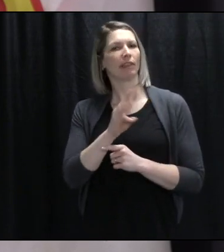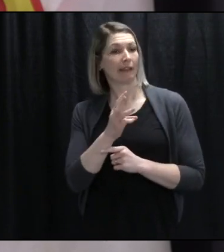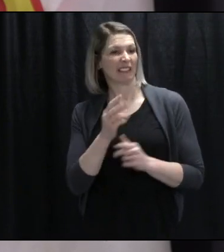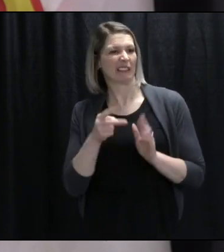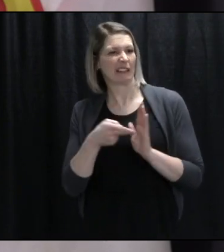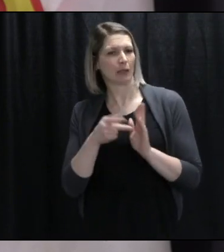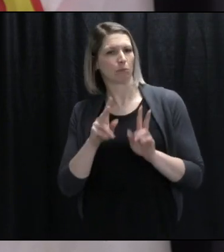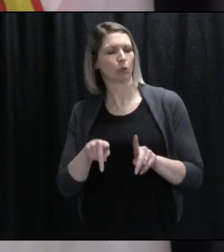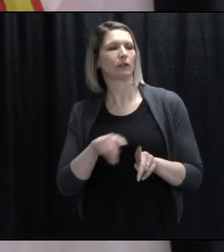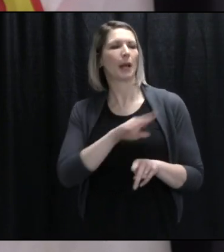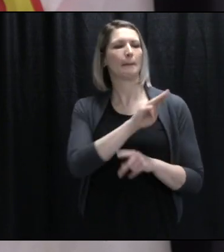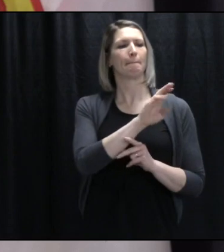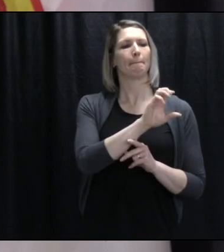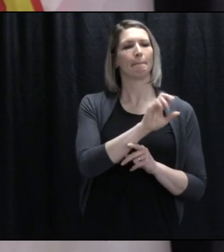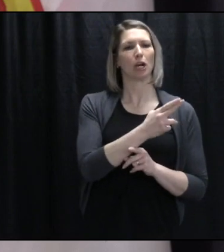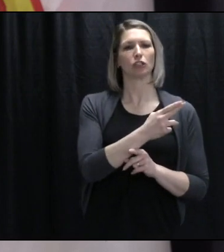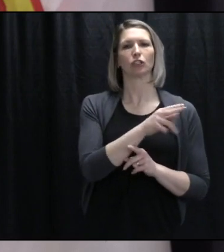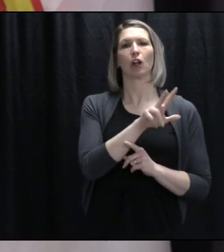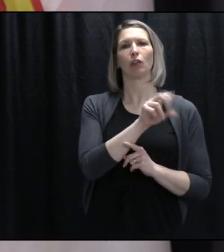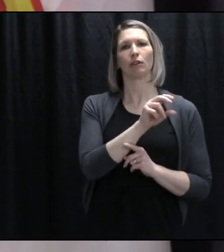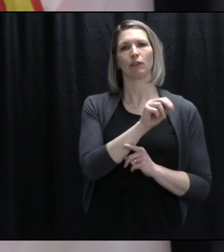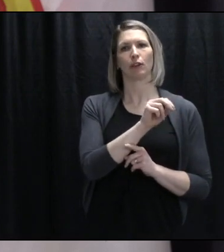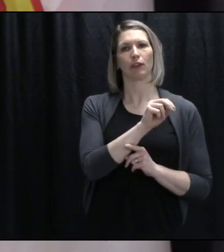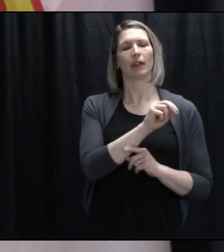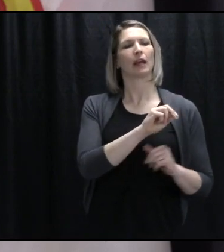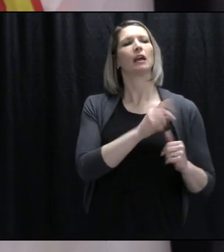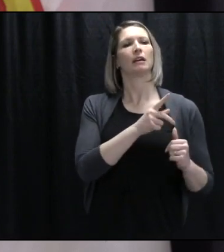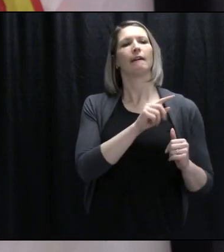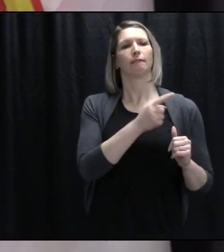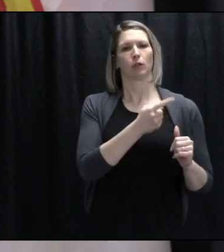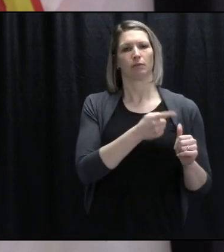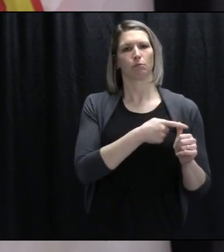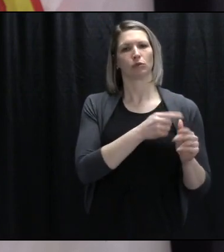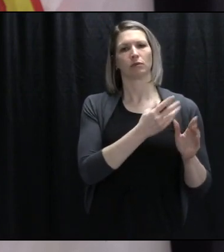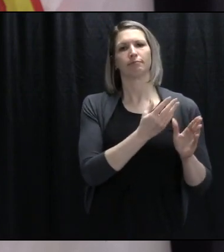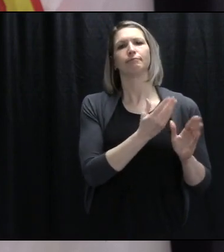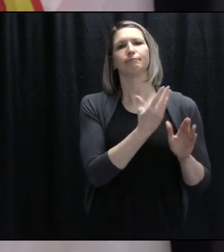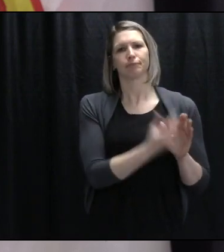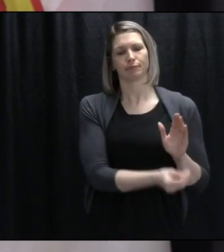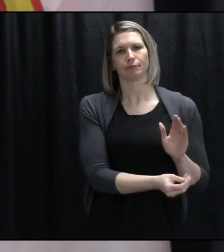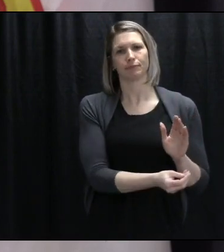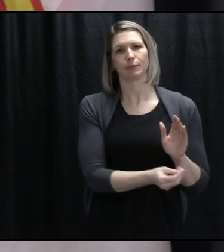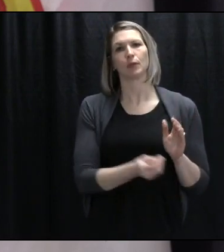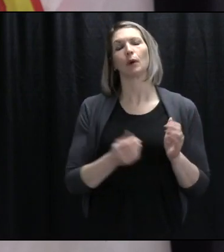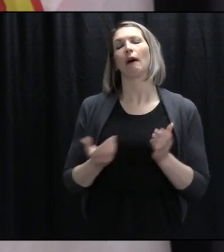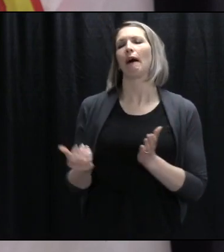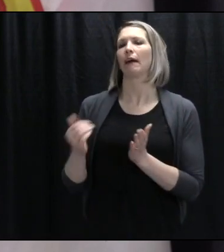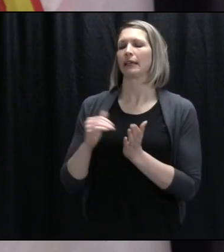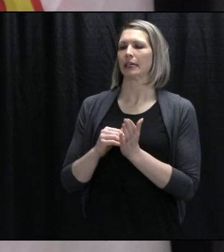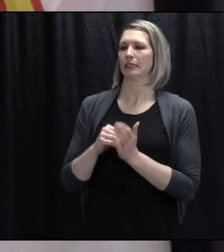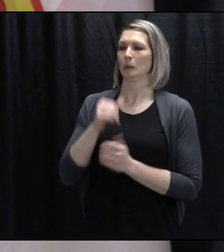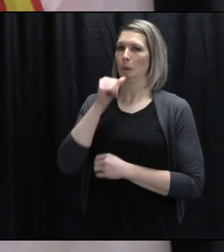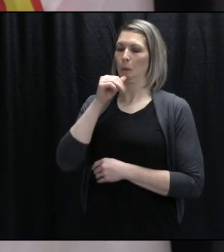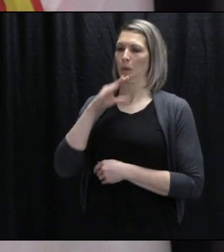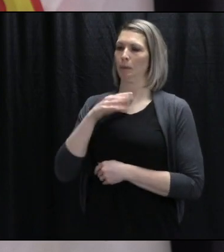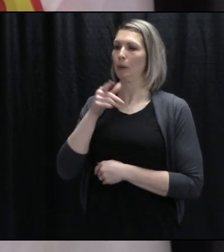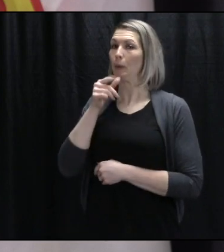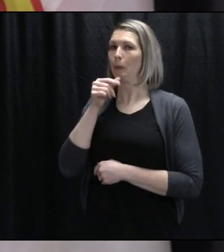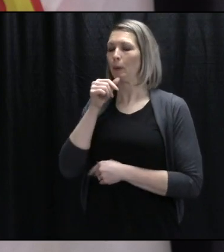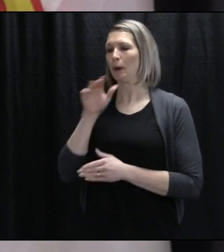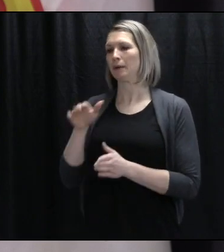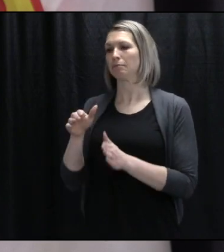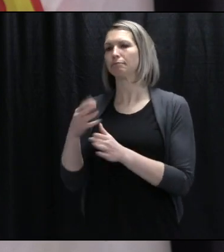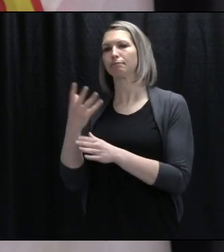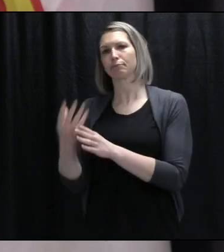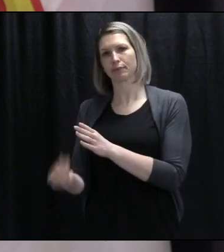this opportunity to pass along my deepest condolences to the family of this woman. I'm sure she will be greatly missed by her family and